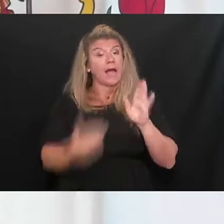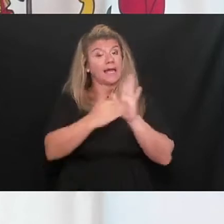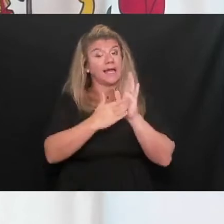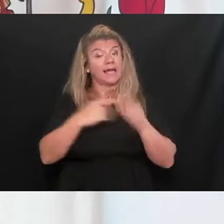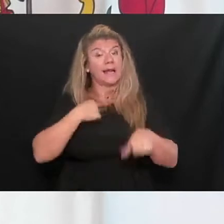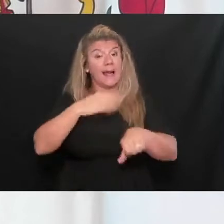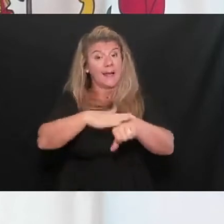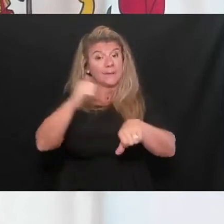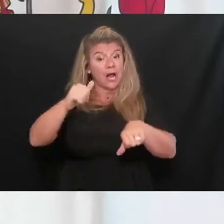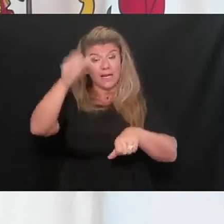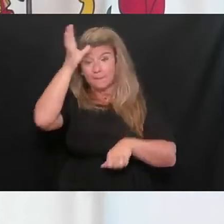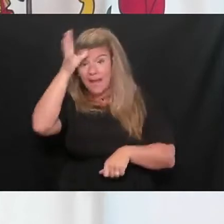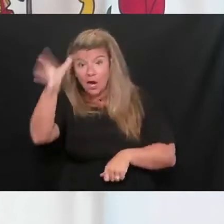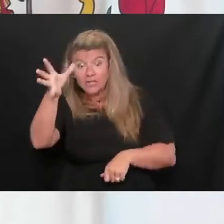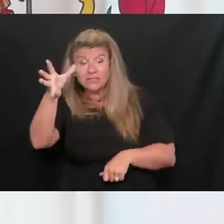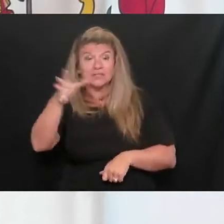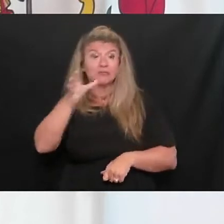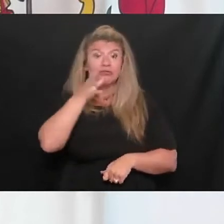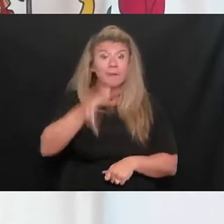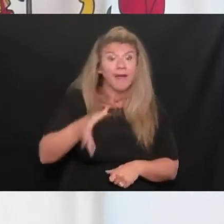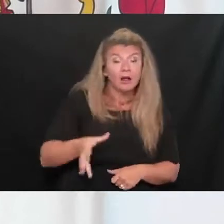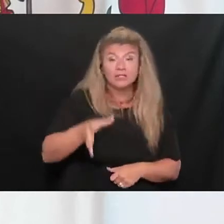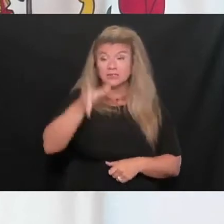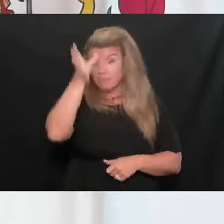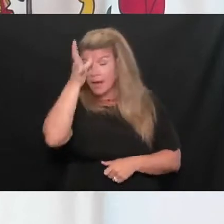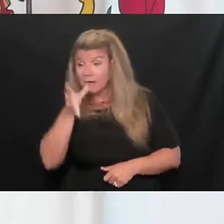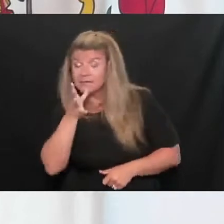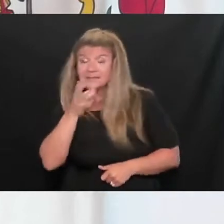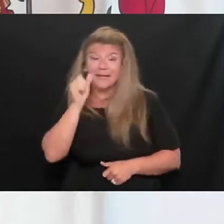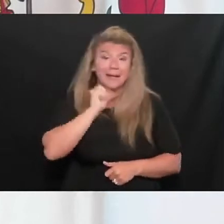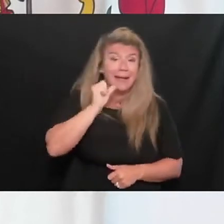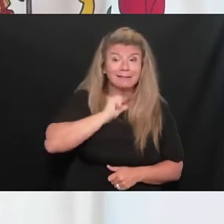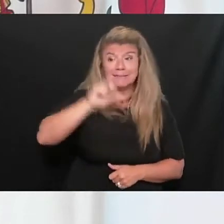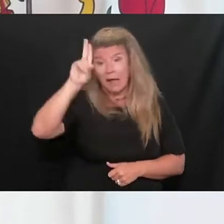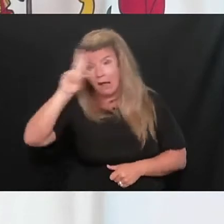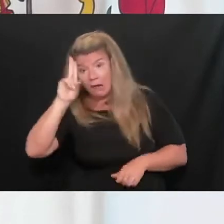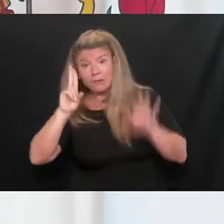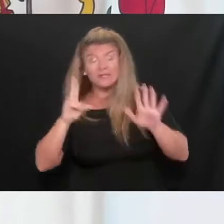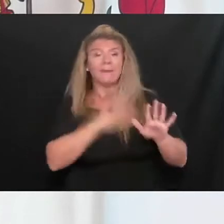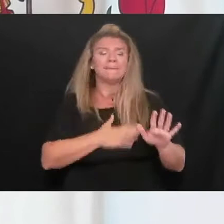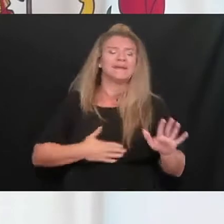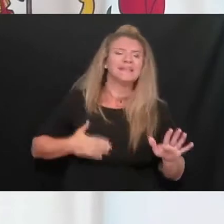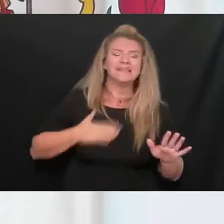our parents, our grandparents, uncles, aunts, and everything to please